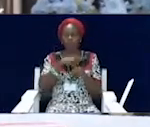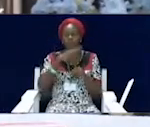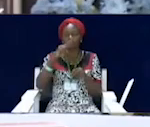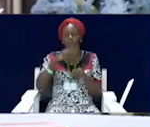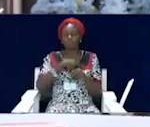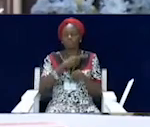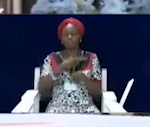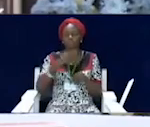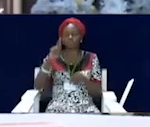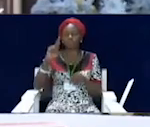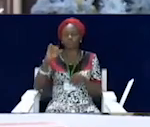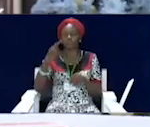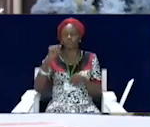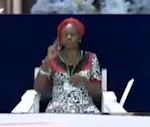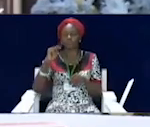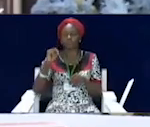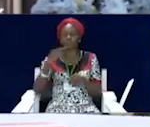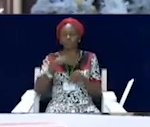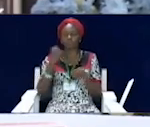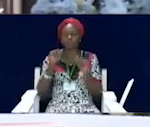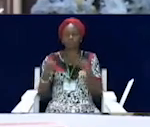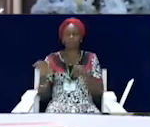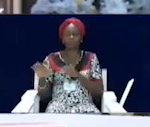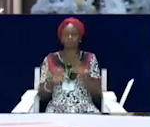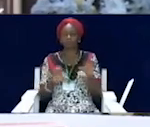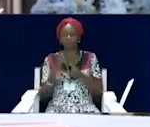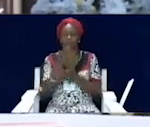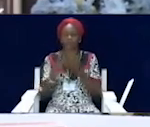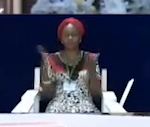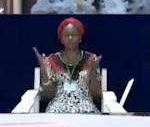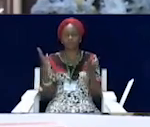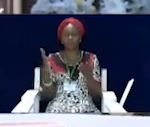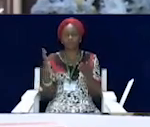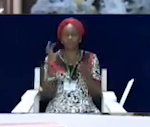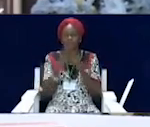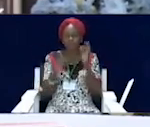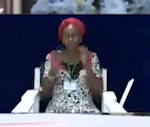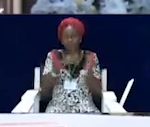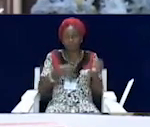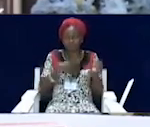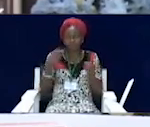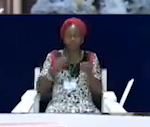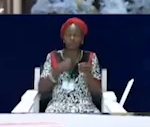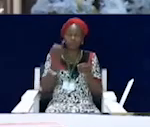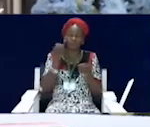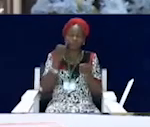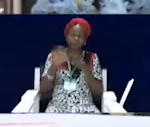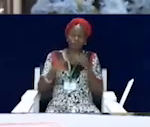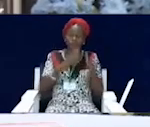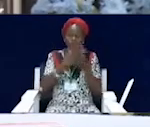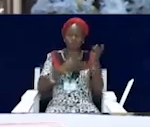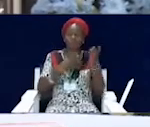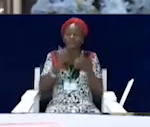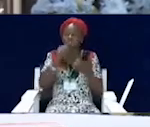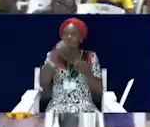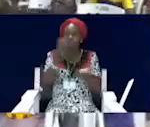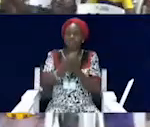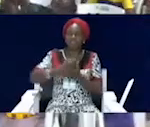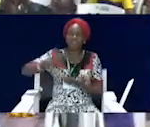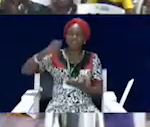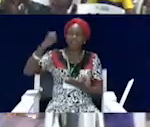and we'll be able to do something. If you think we ought to do something, let me hear you say